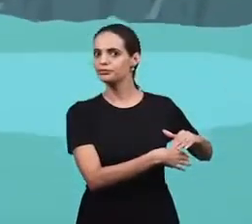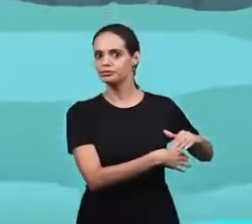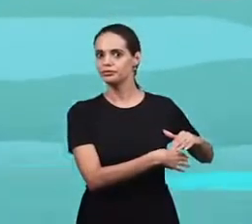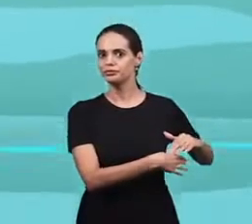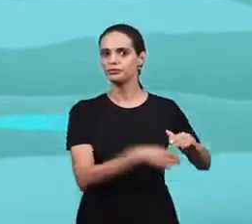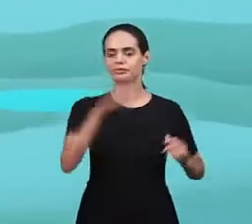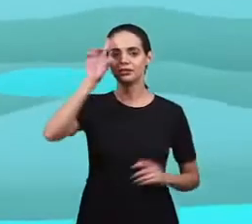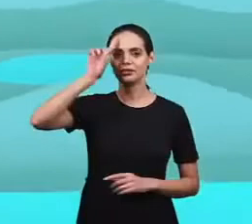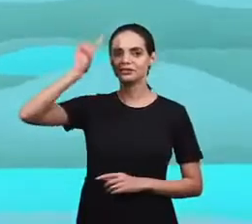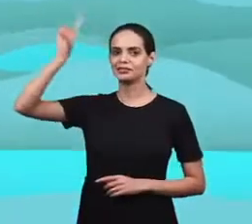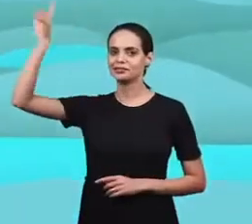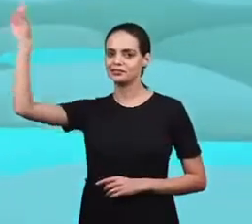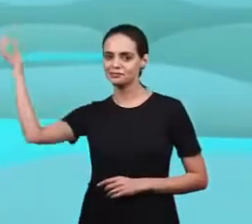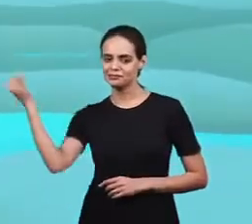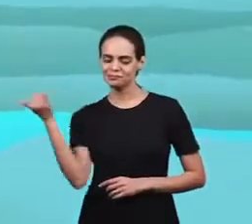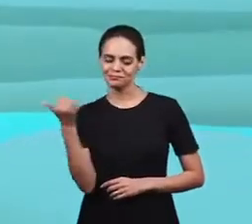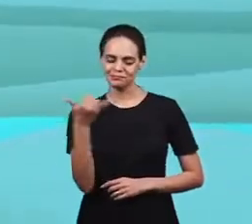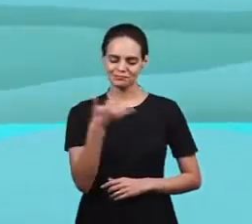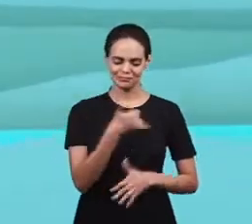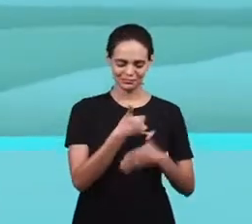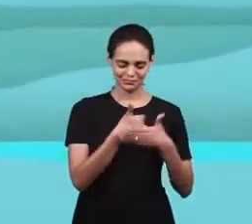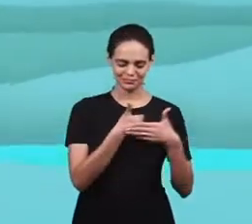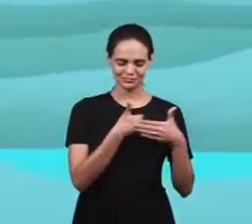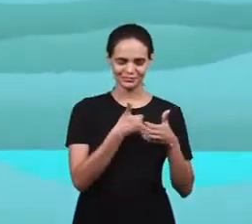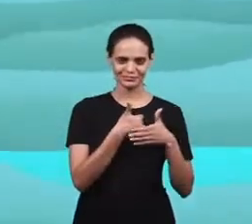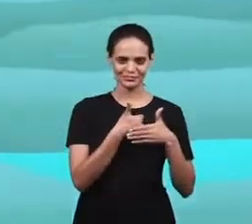responds, comforts the heart.